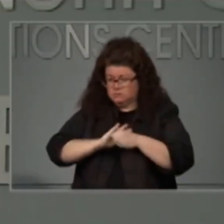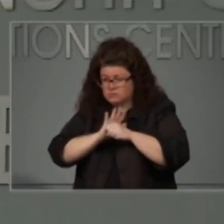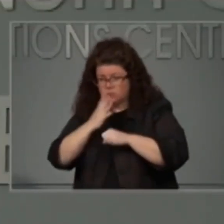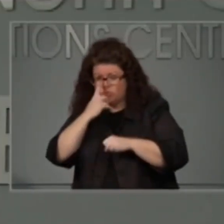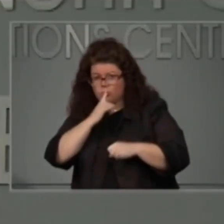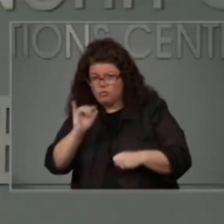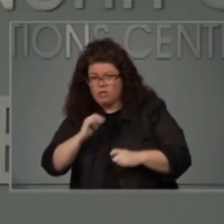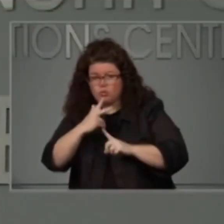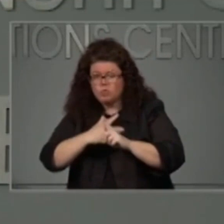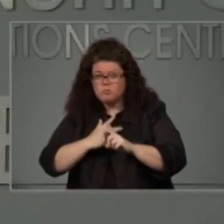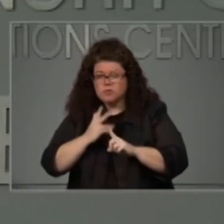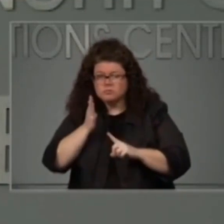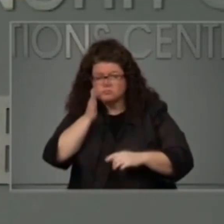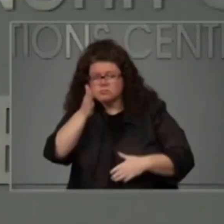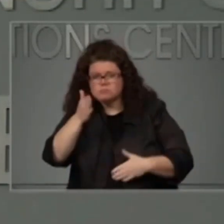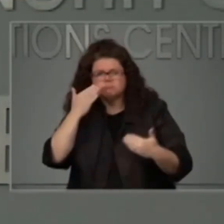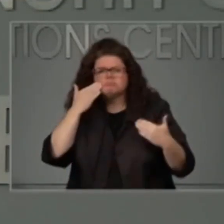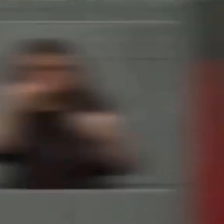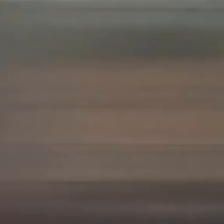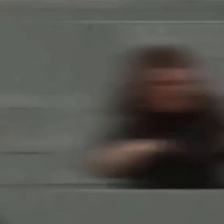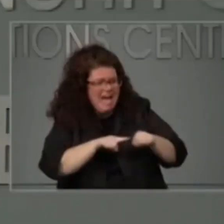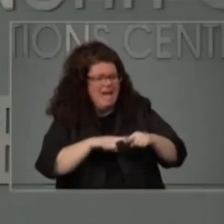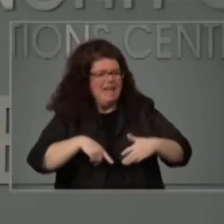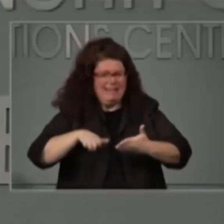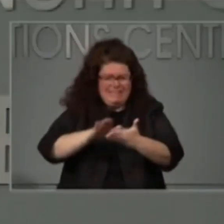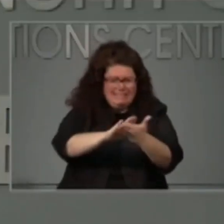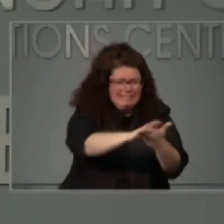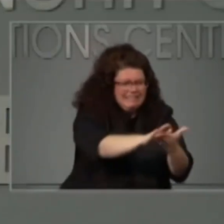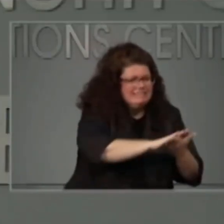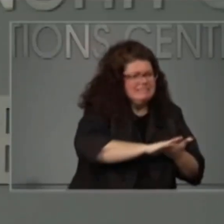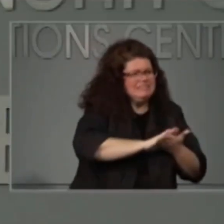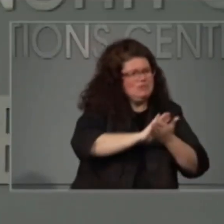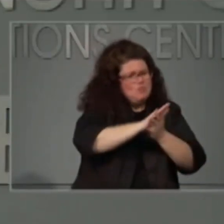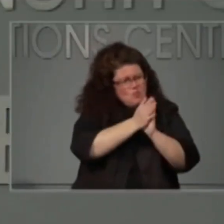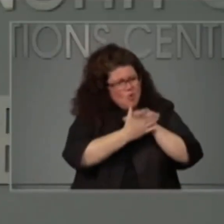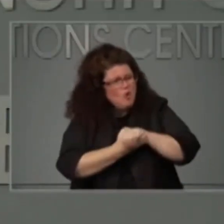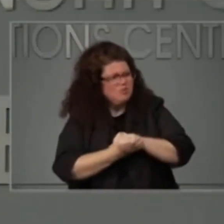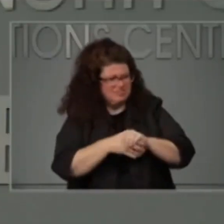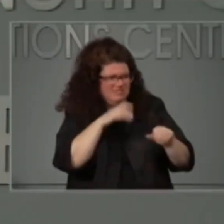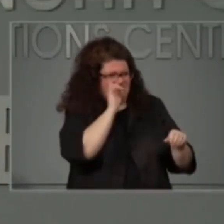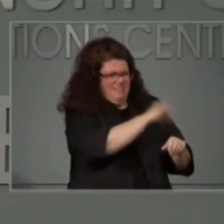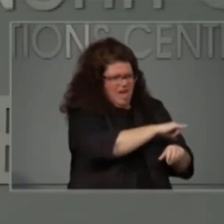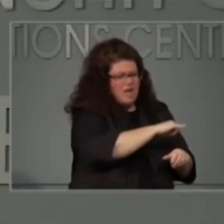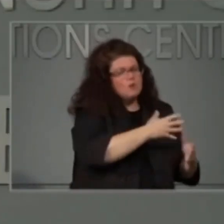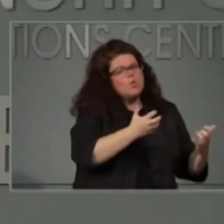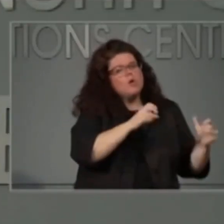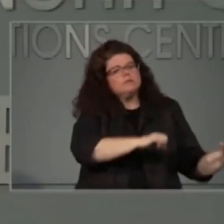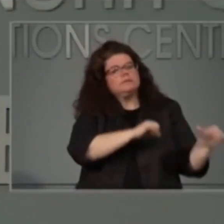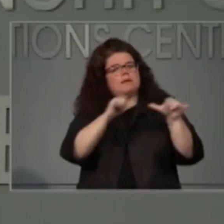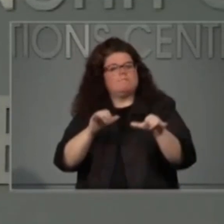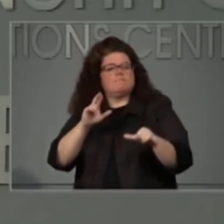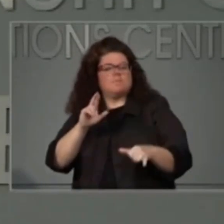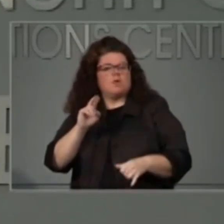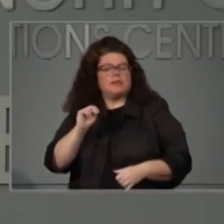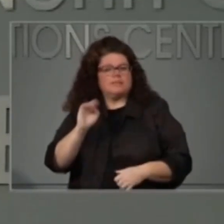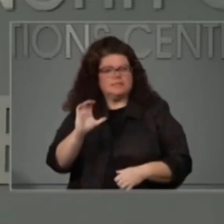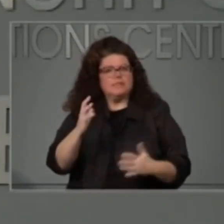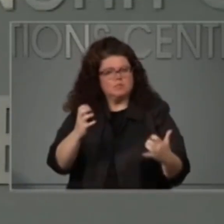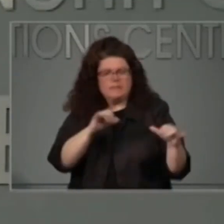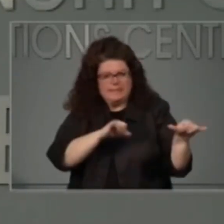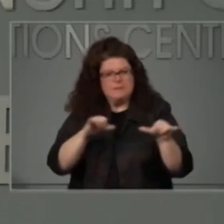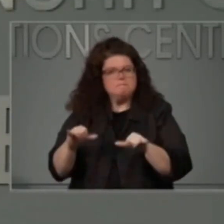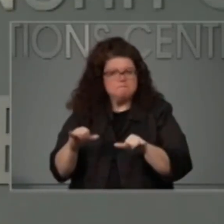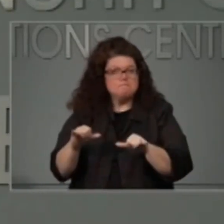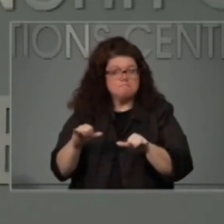to be regarding COVID-19 in North Carolina. We want to see from the RNC what their plans are, and we